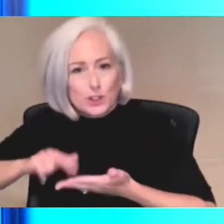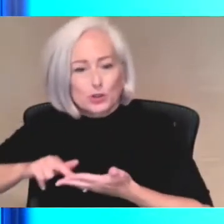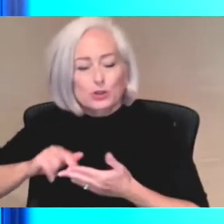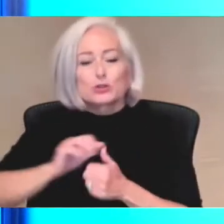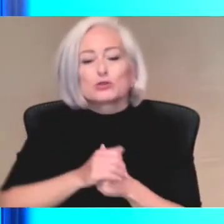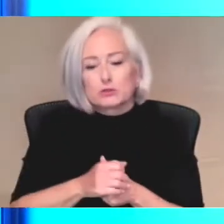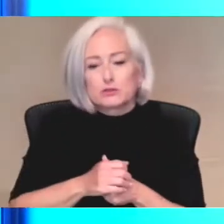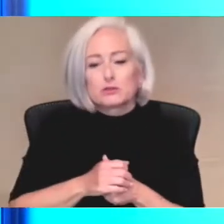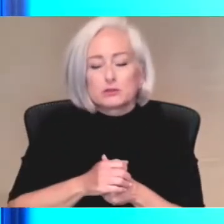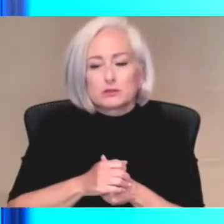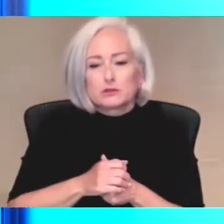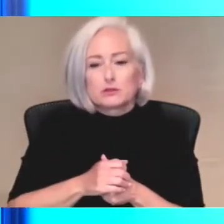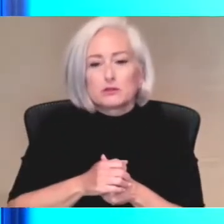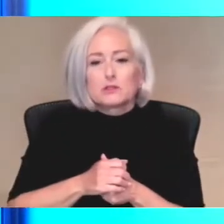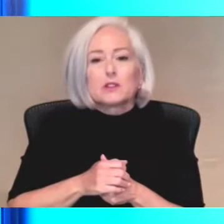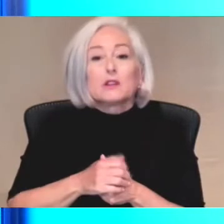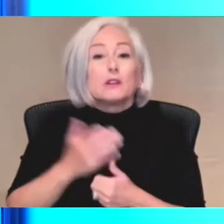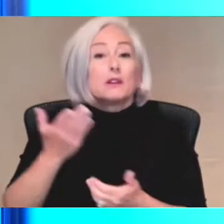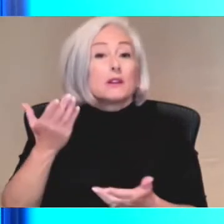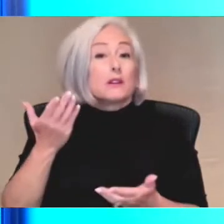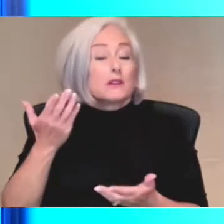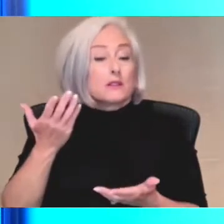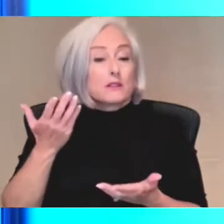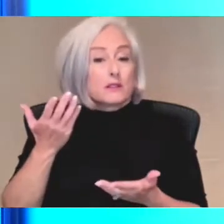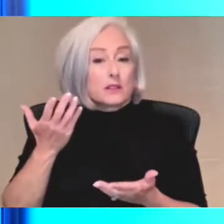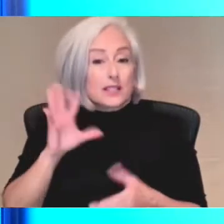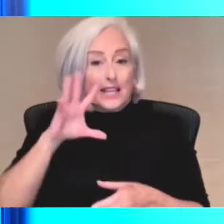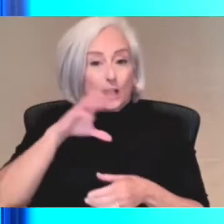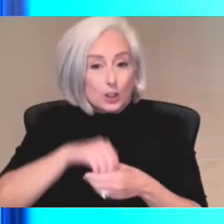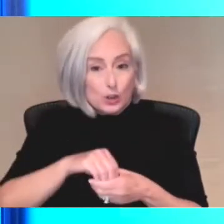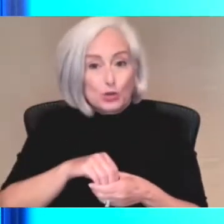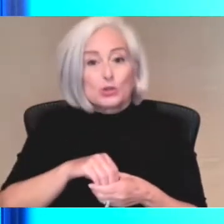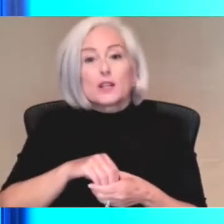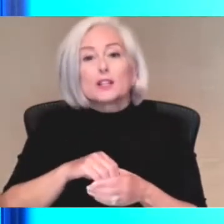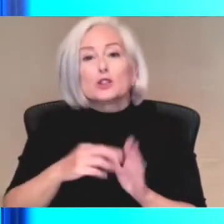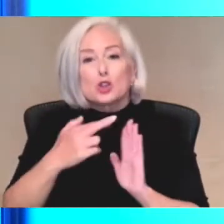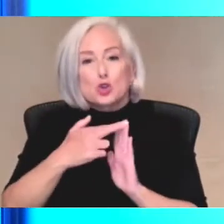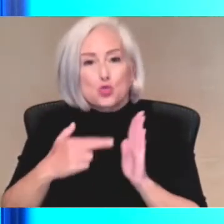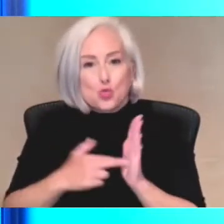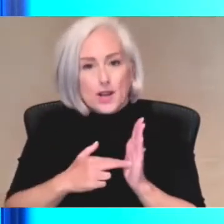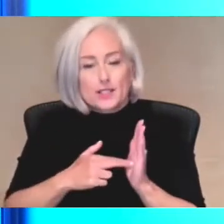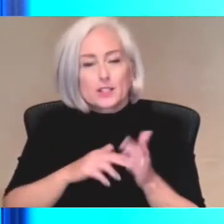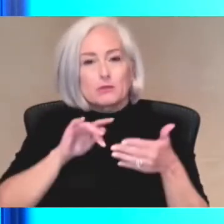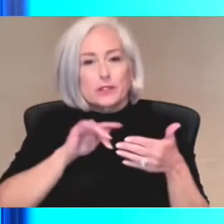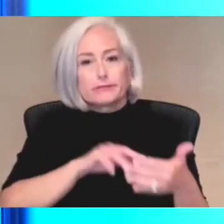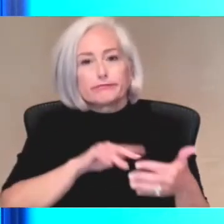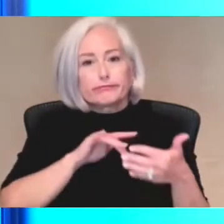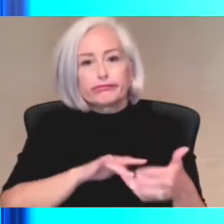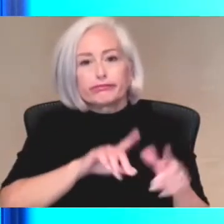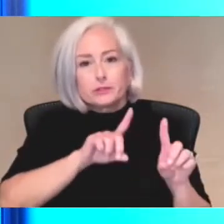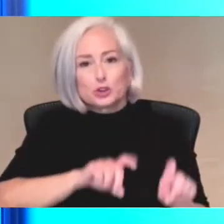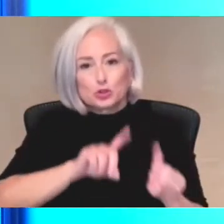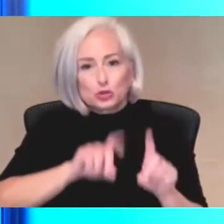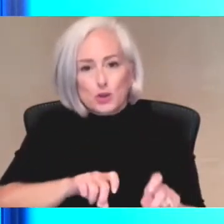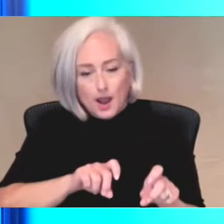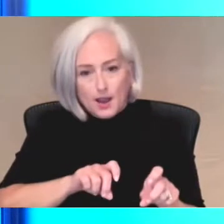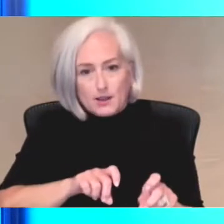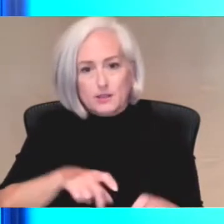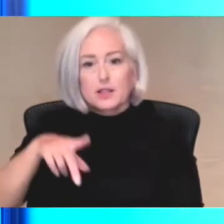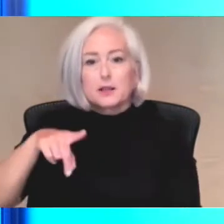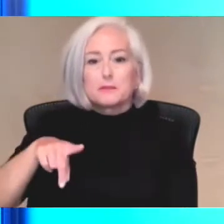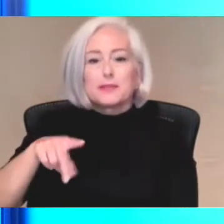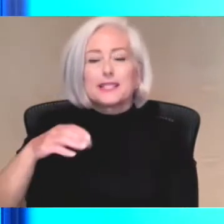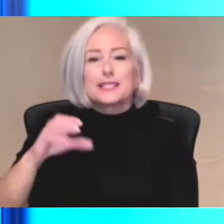Prospective registry trials as part of participation in the PCG, or the Proton Collaborative